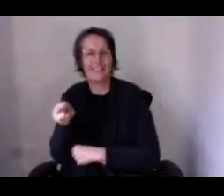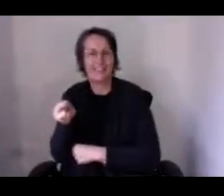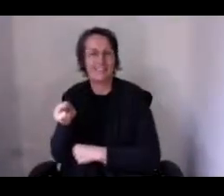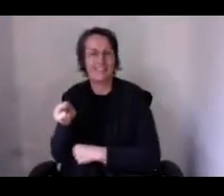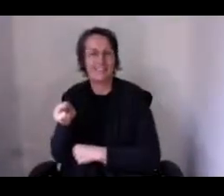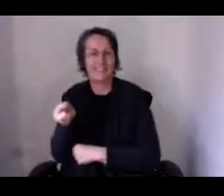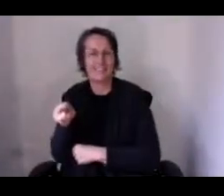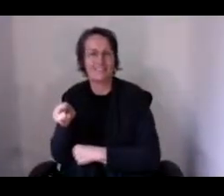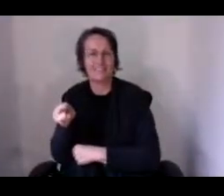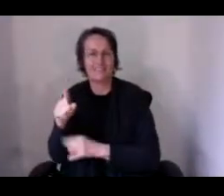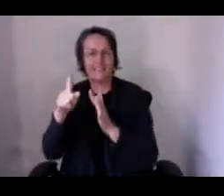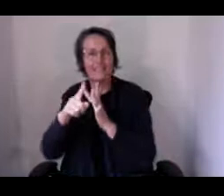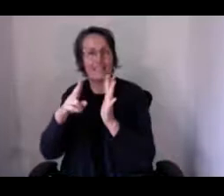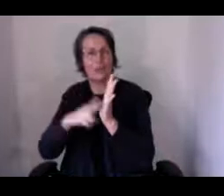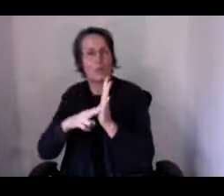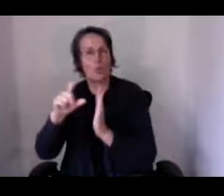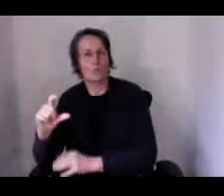incorporated